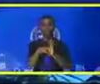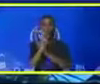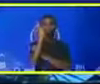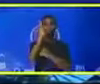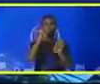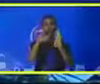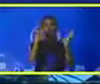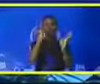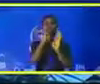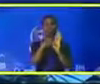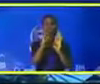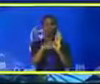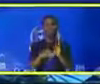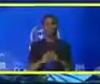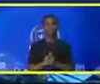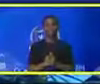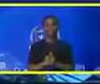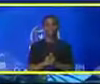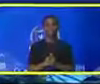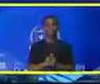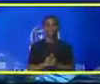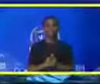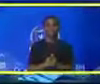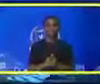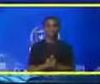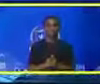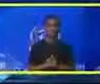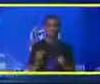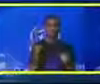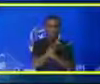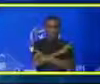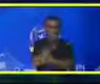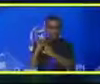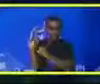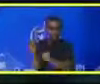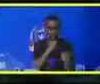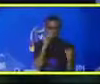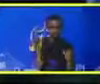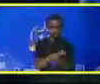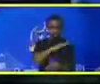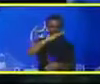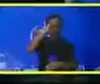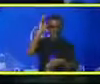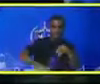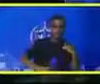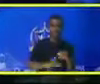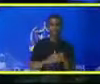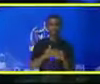Hear me. There is nothing more powerful than a personal testimony